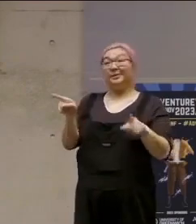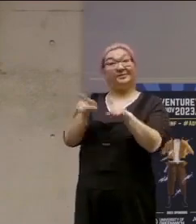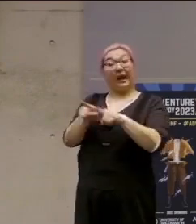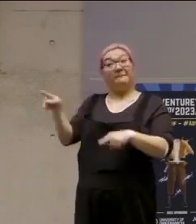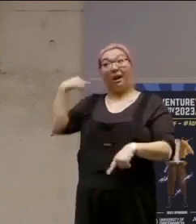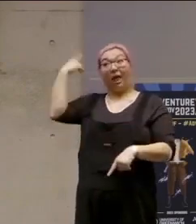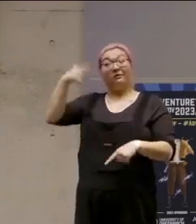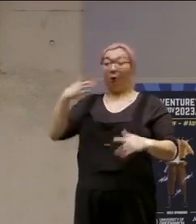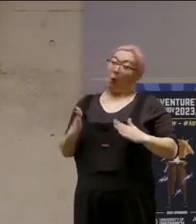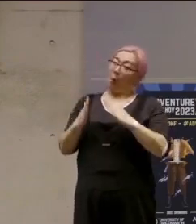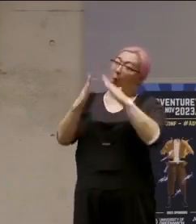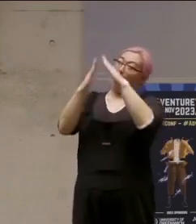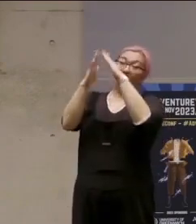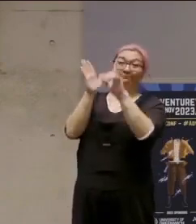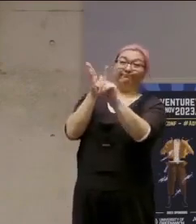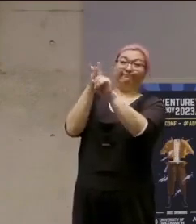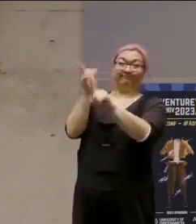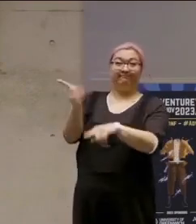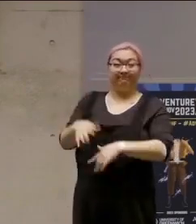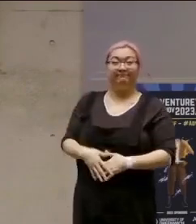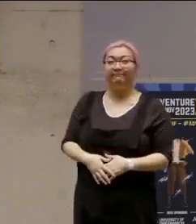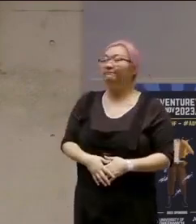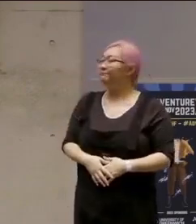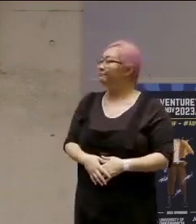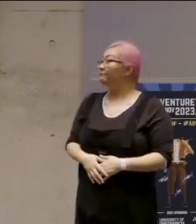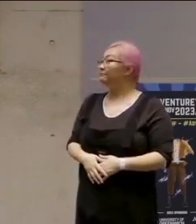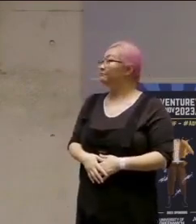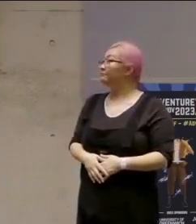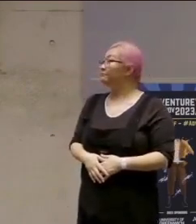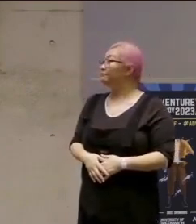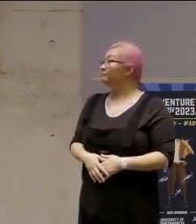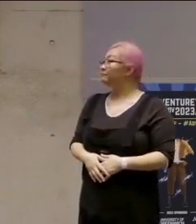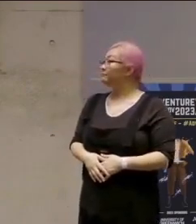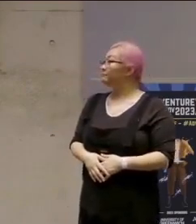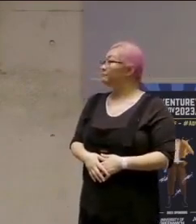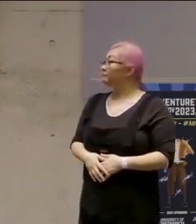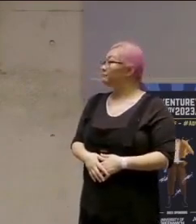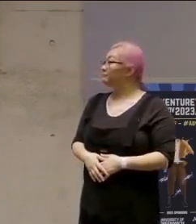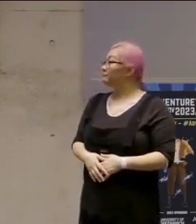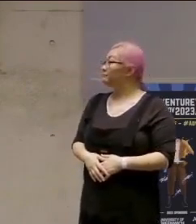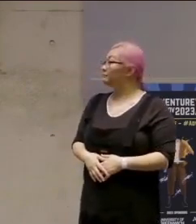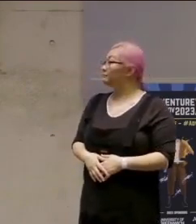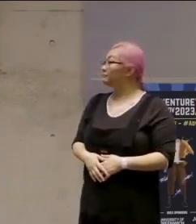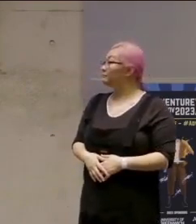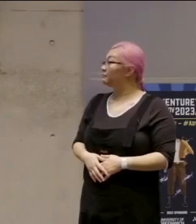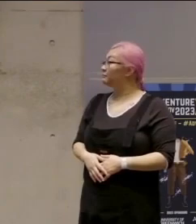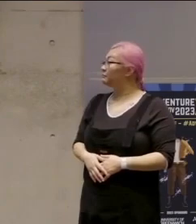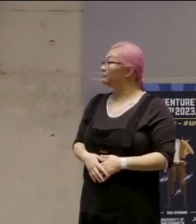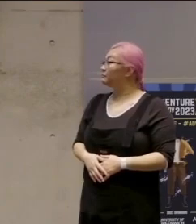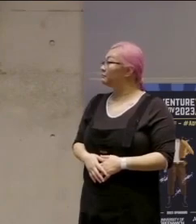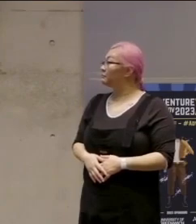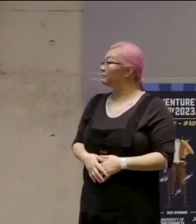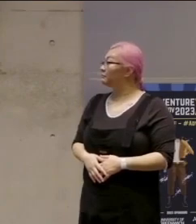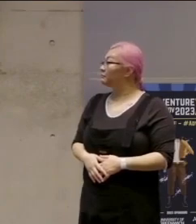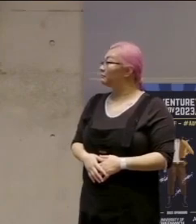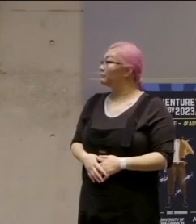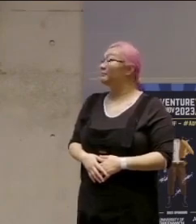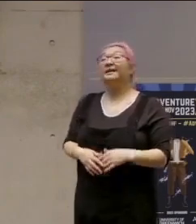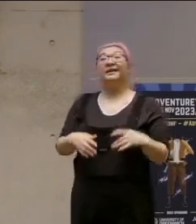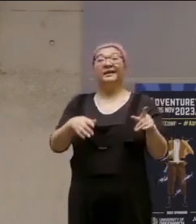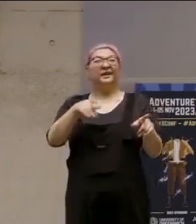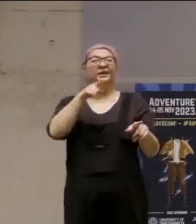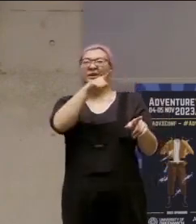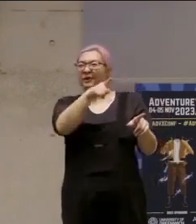So Shibuya was a really common one. So I'm like, why isn't there a game where you scale up the shard?